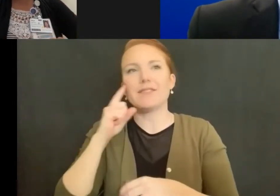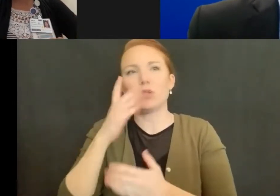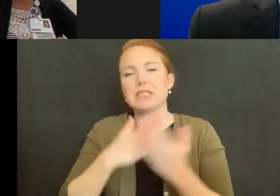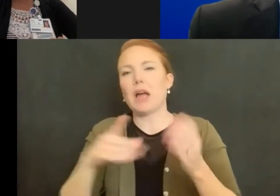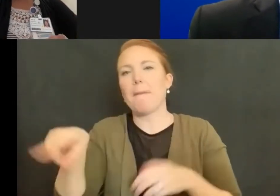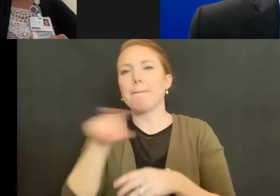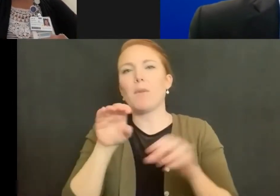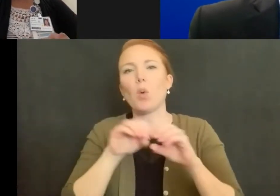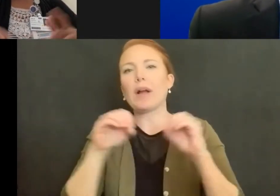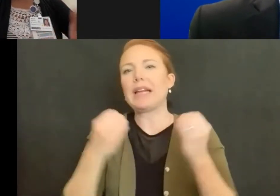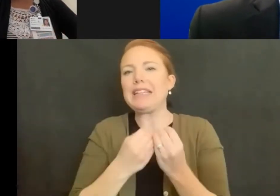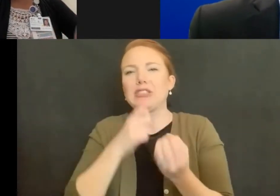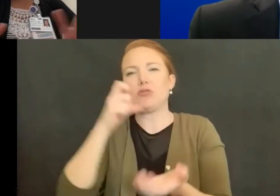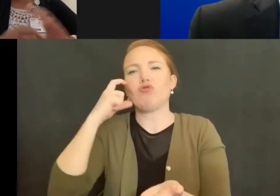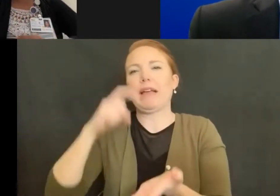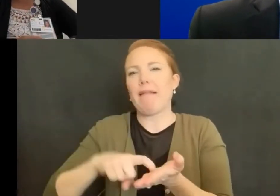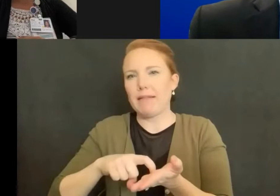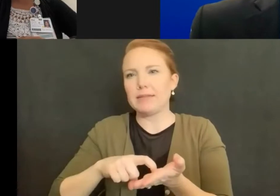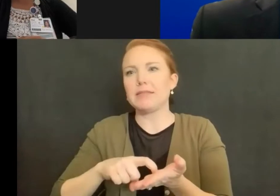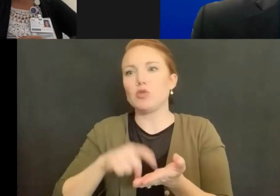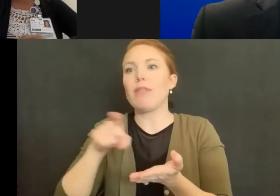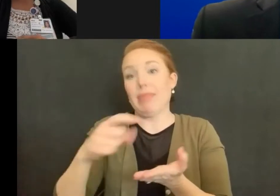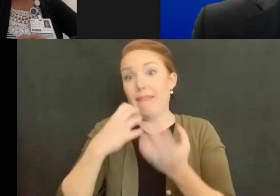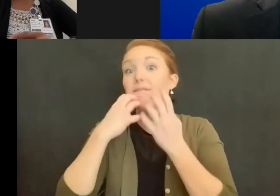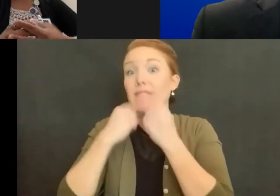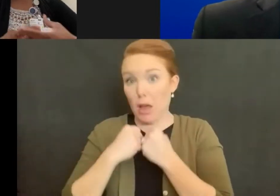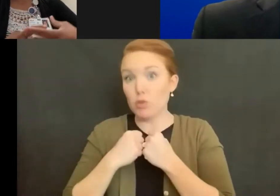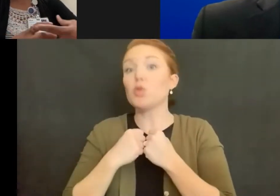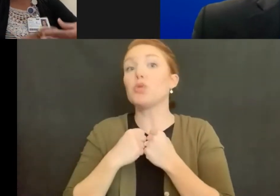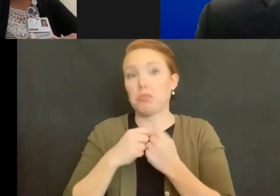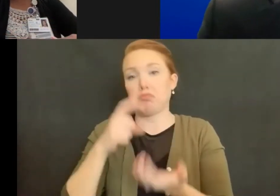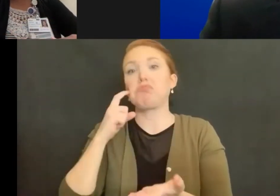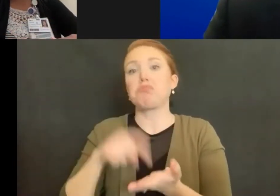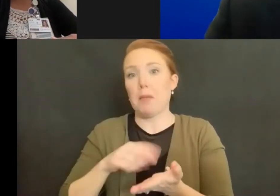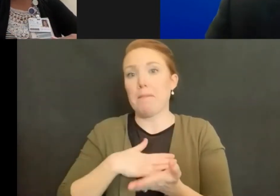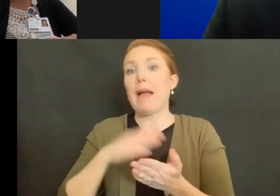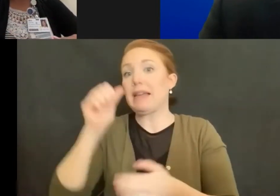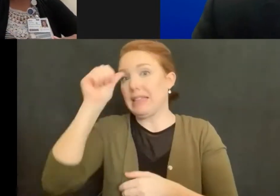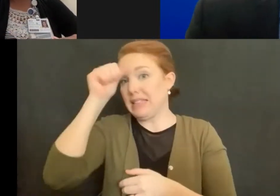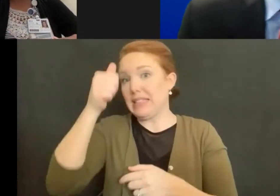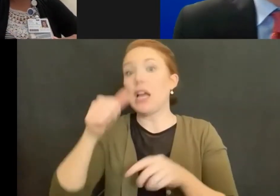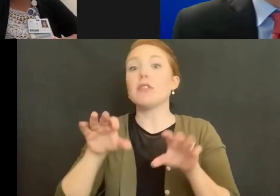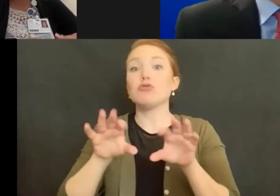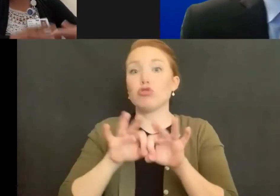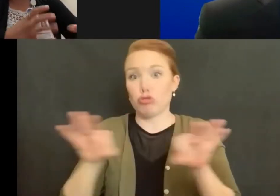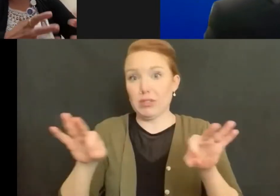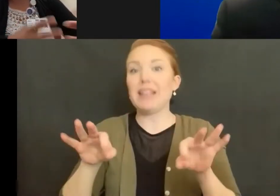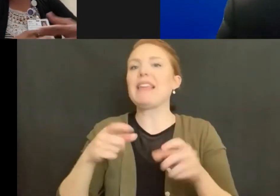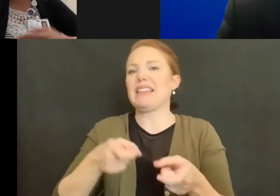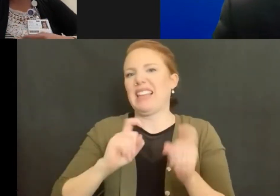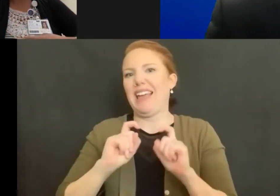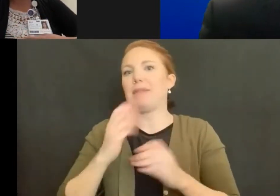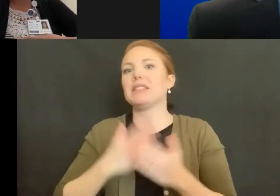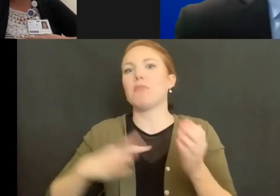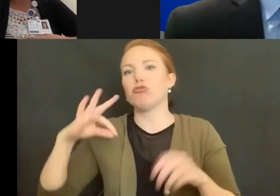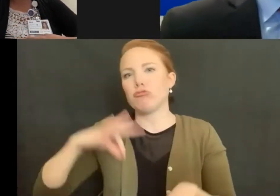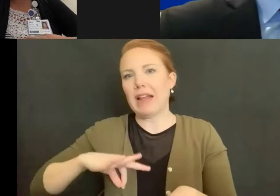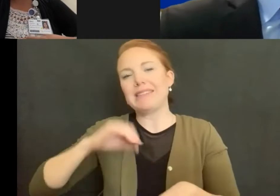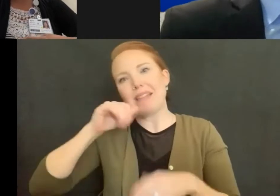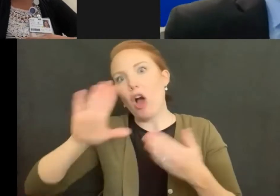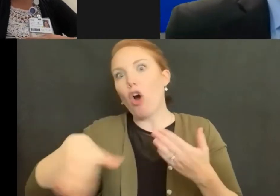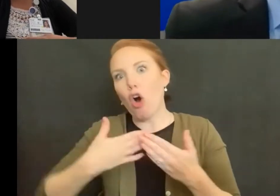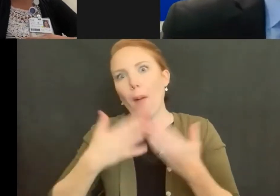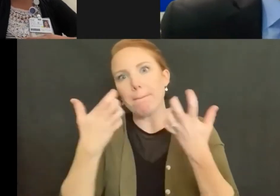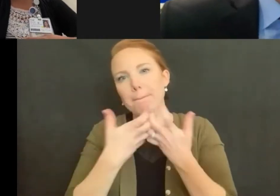United States, and they evaluate my India degree and they give me some credits, not all of them, since the education system is